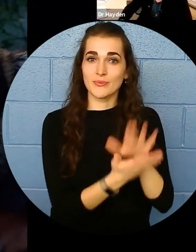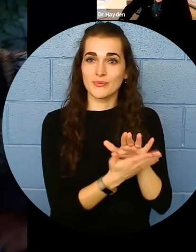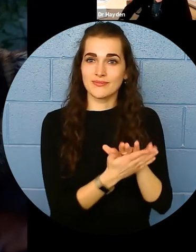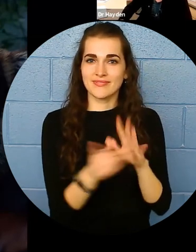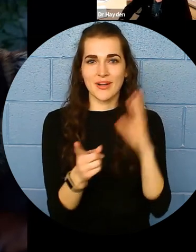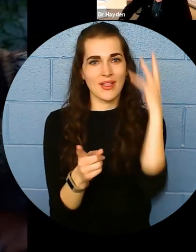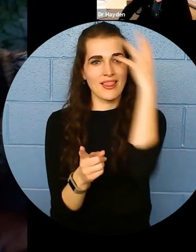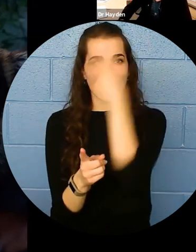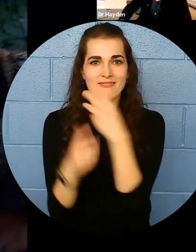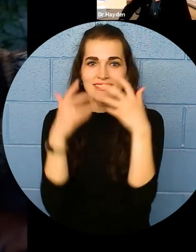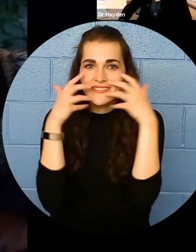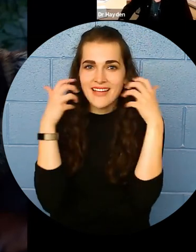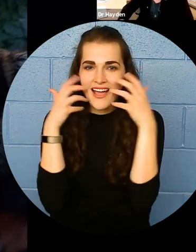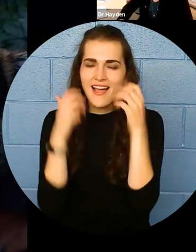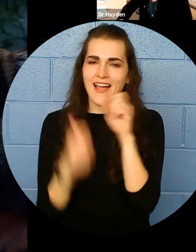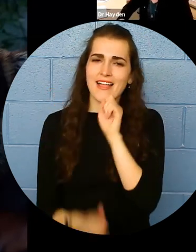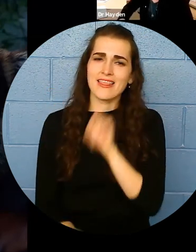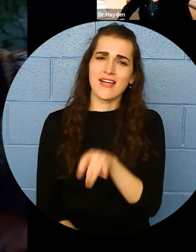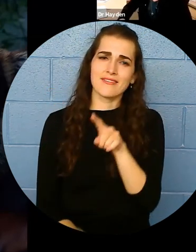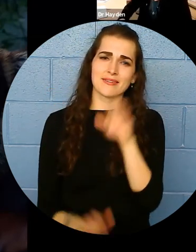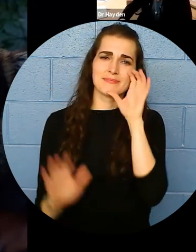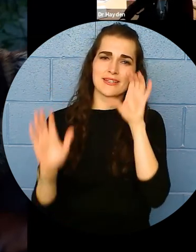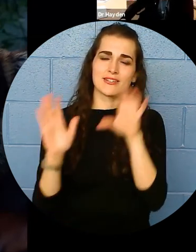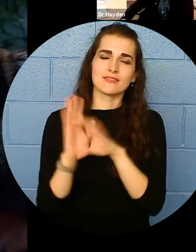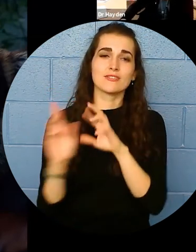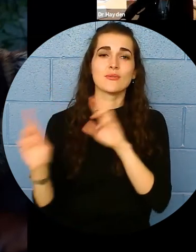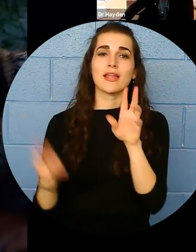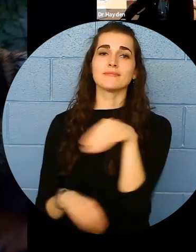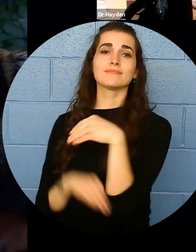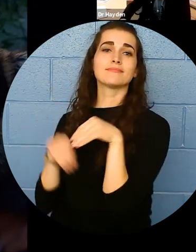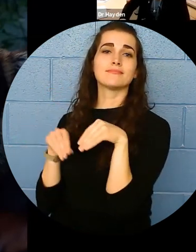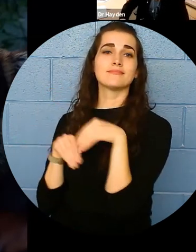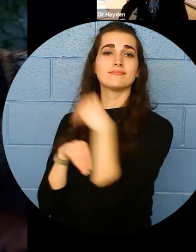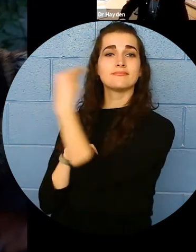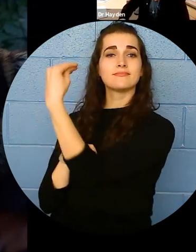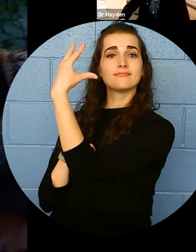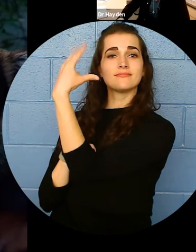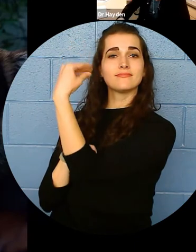our lovely tiger. I love this picture. It just looks like the tiger is like, I'm ready for my close-up.